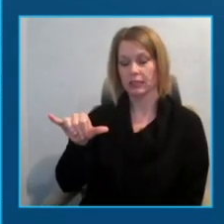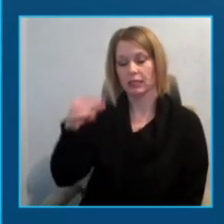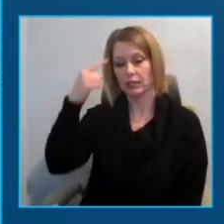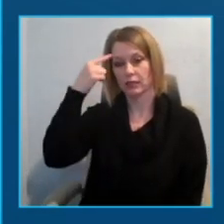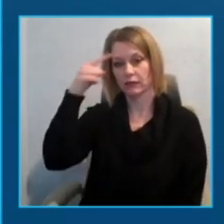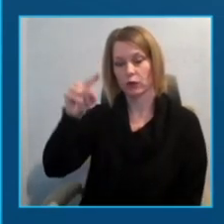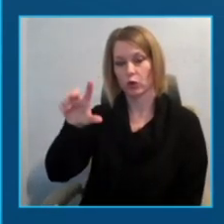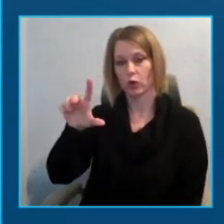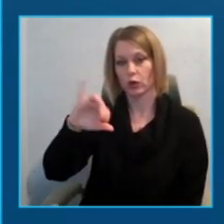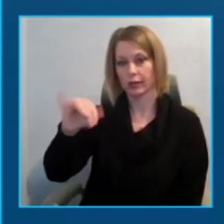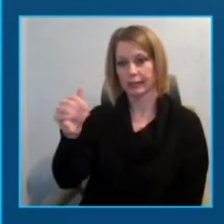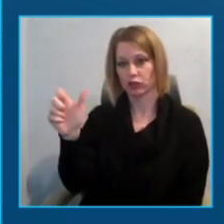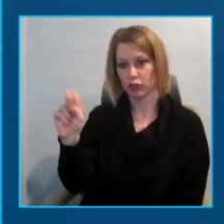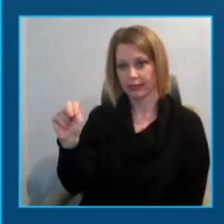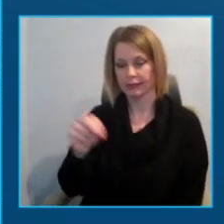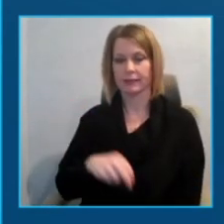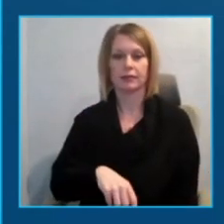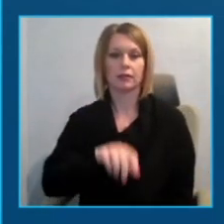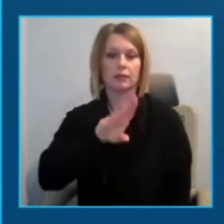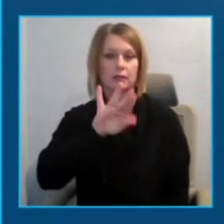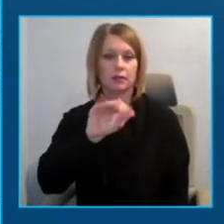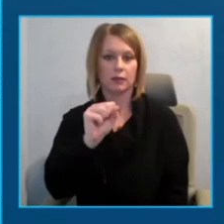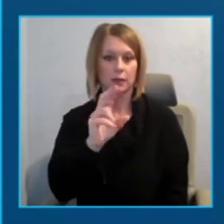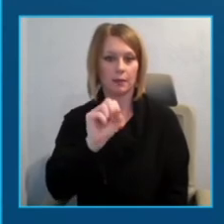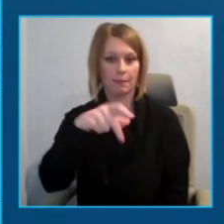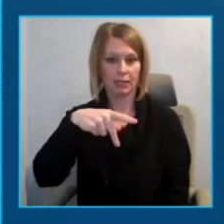Bishop Daughtry? Present.